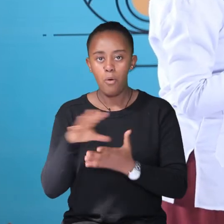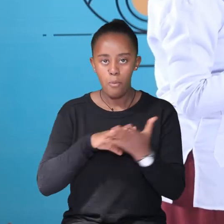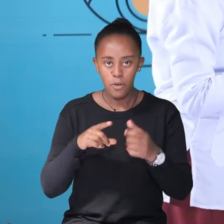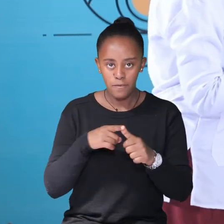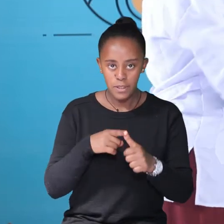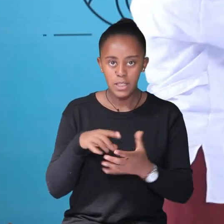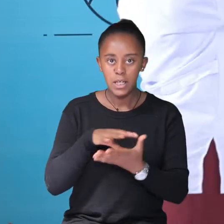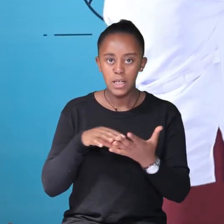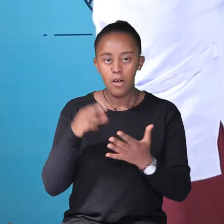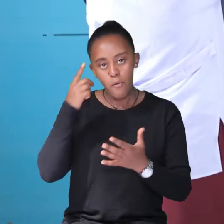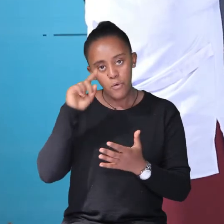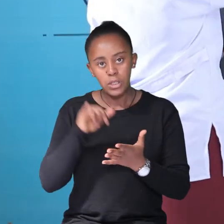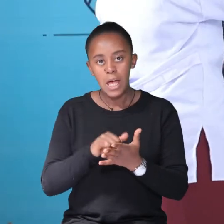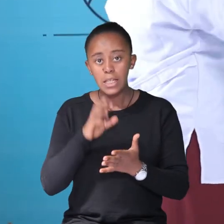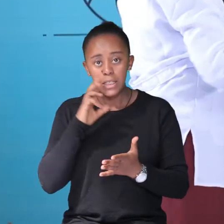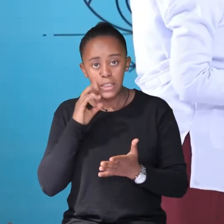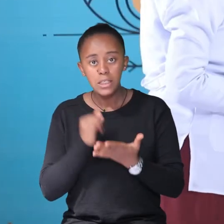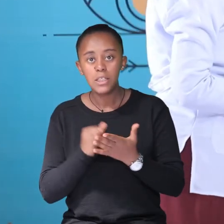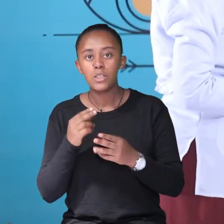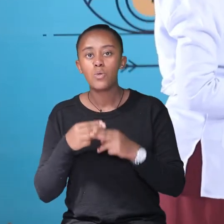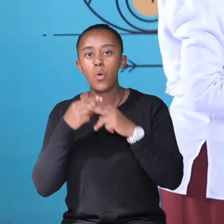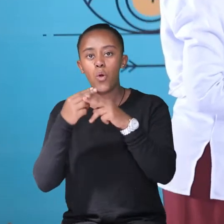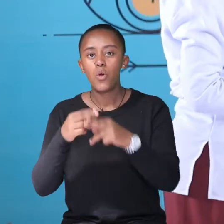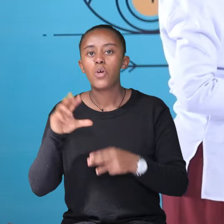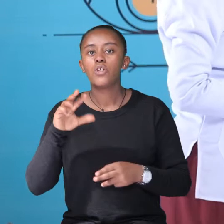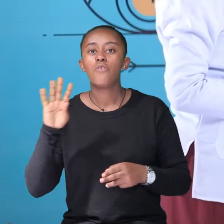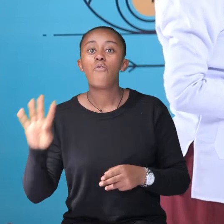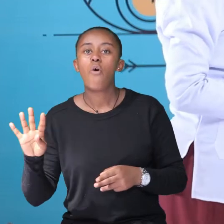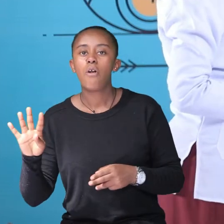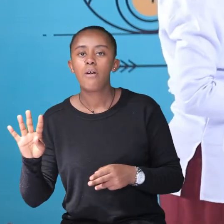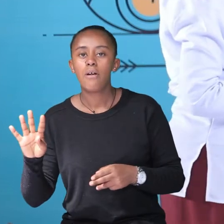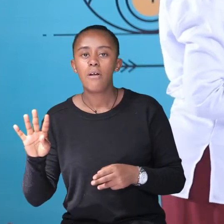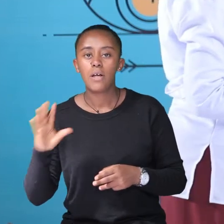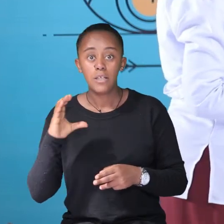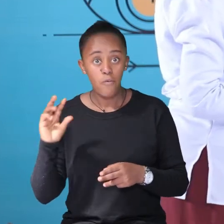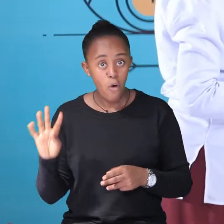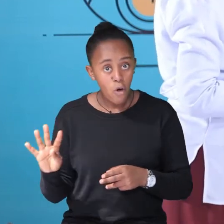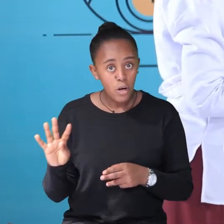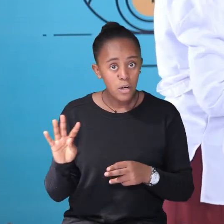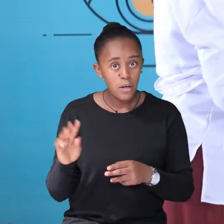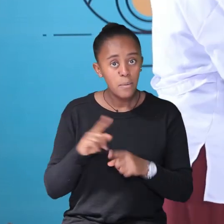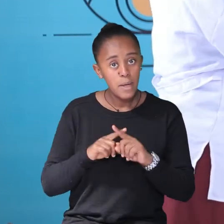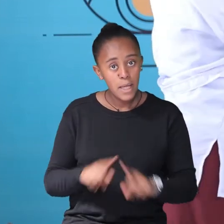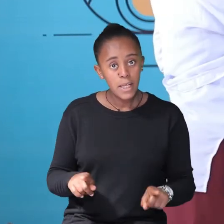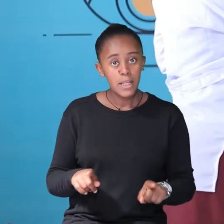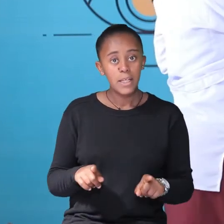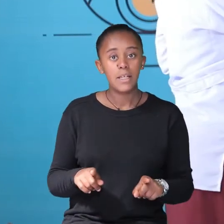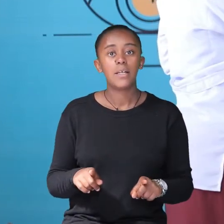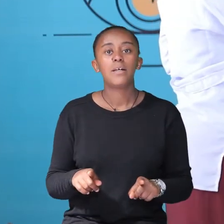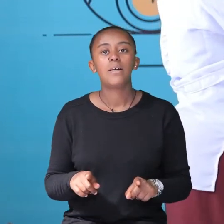reaction. For that reason, it is known as C4 photosynthesis. But when we come to